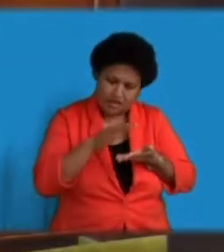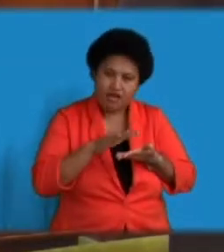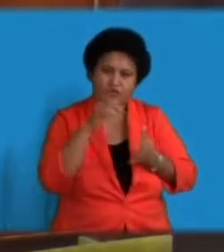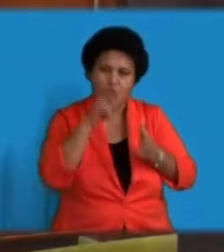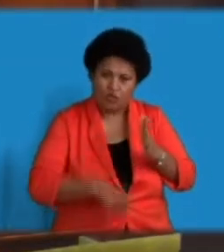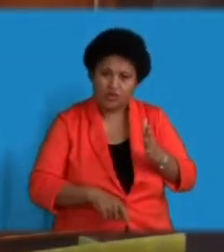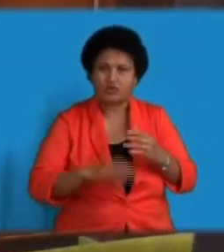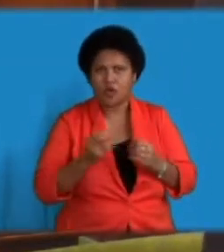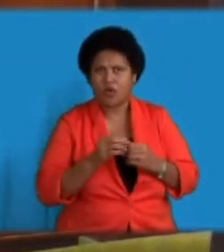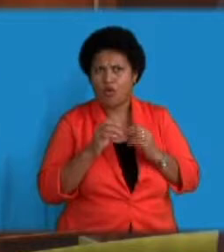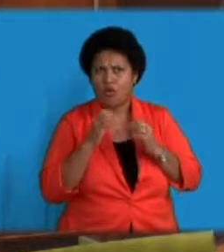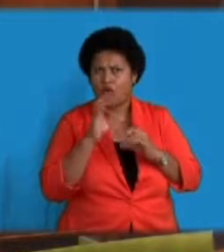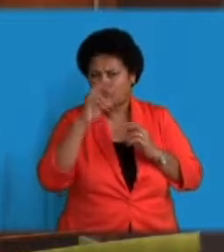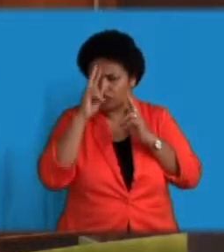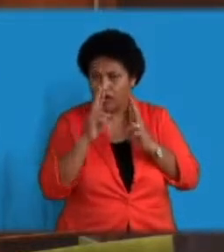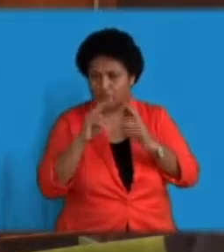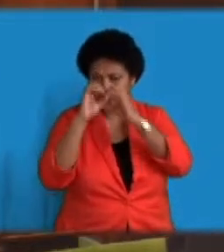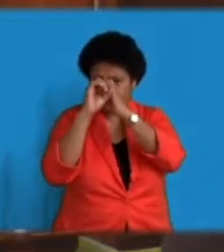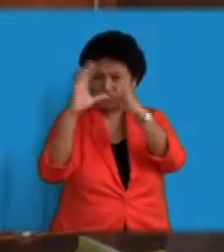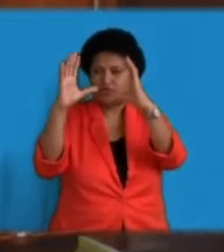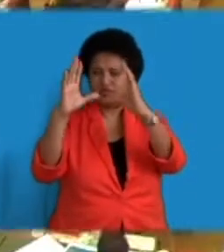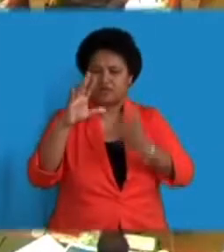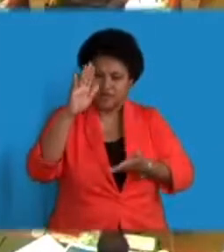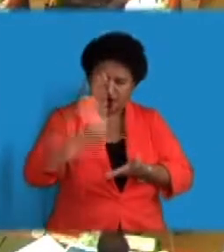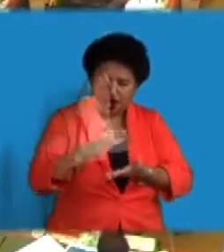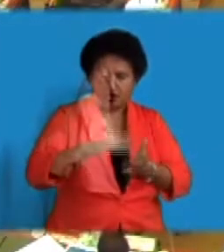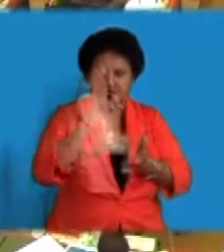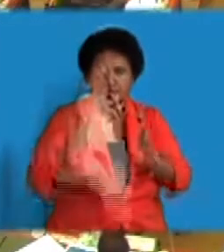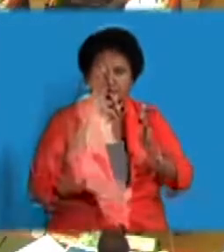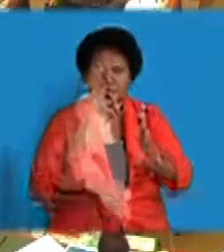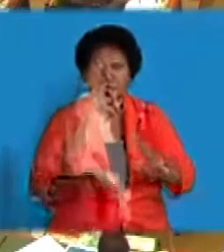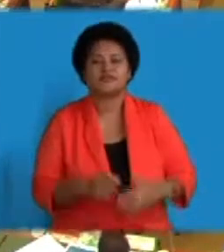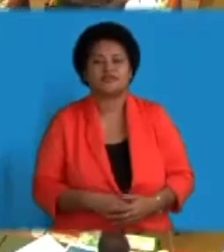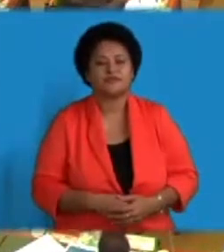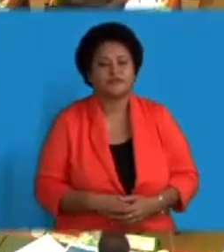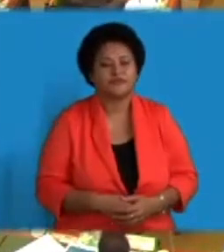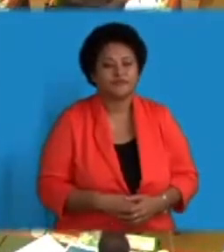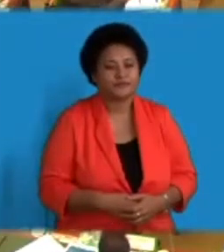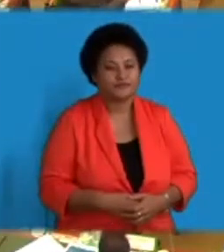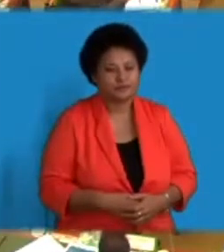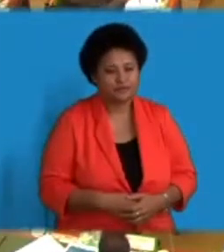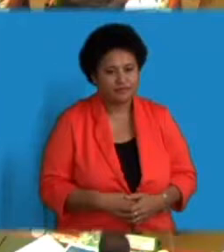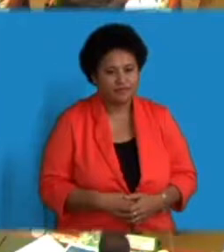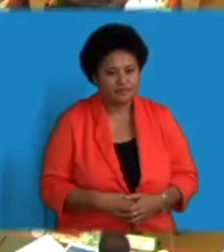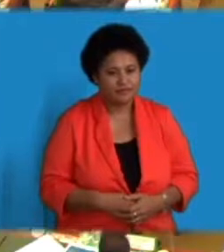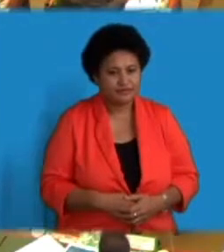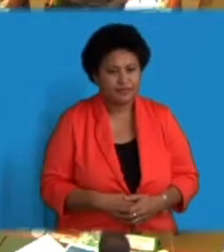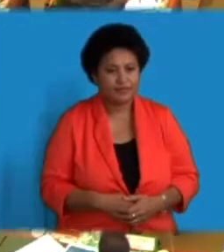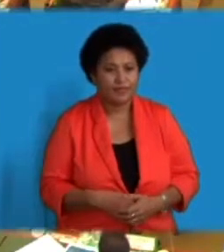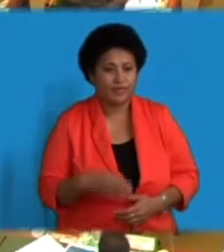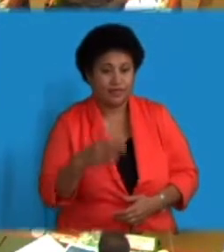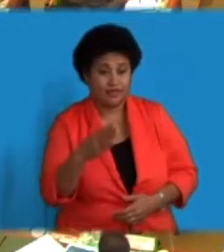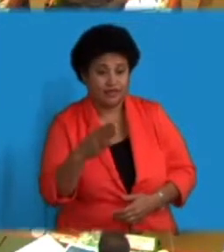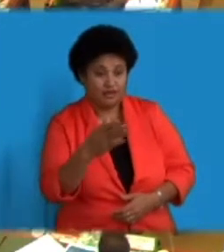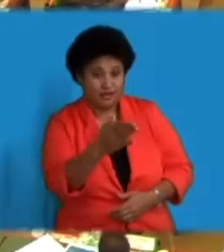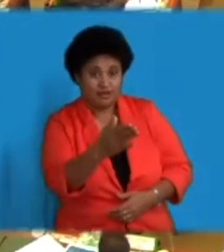the future plans for CWM Lautoka as well. Thank you. Honourable Noikulu. Honourable Minister has just